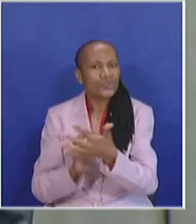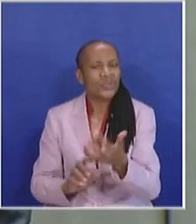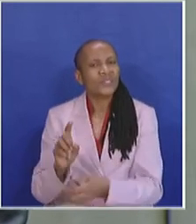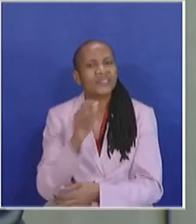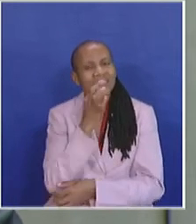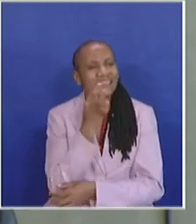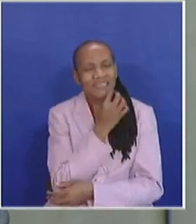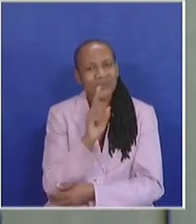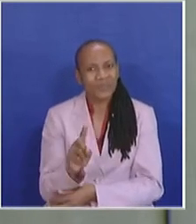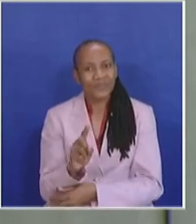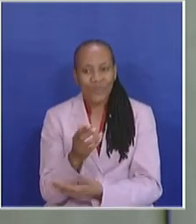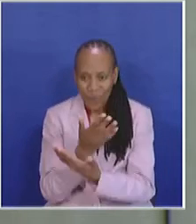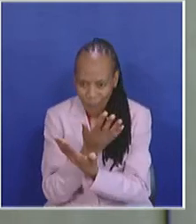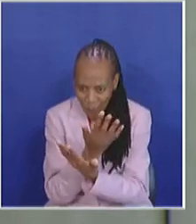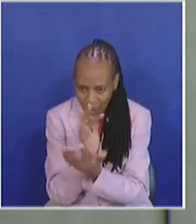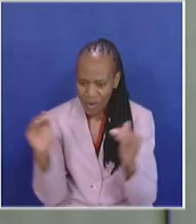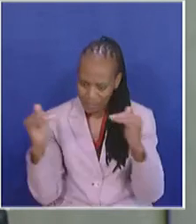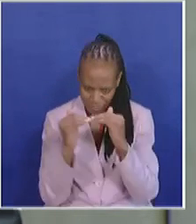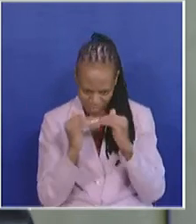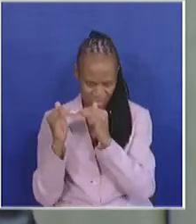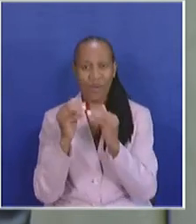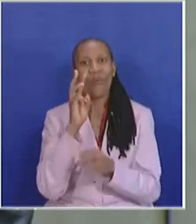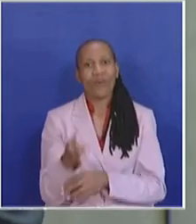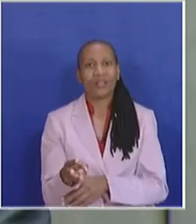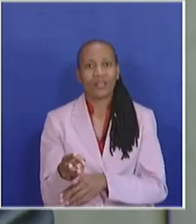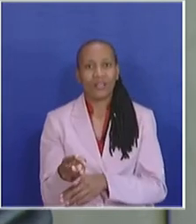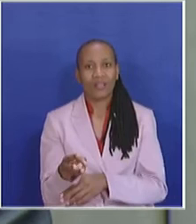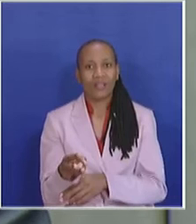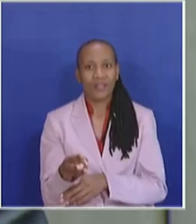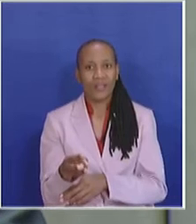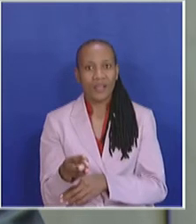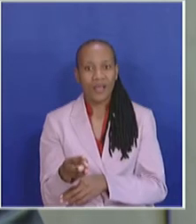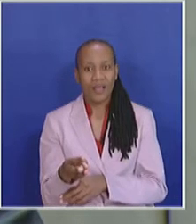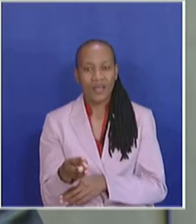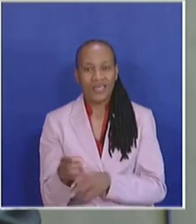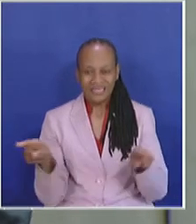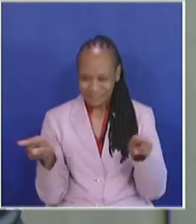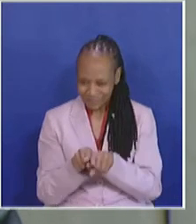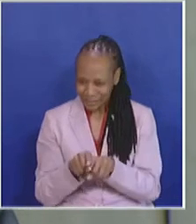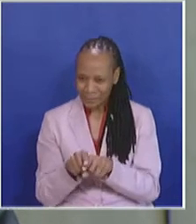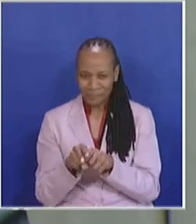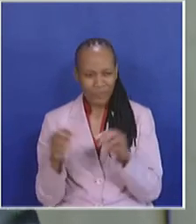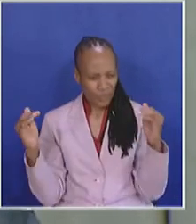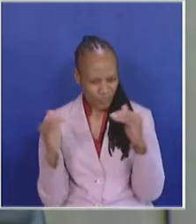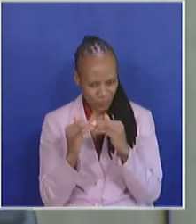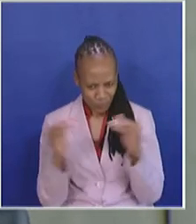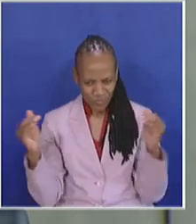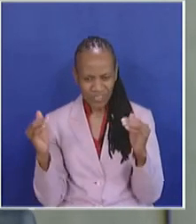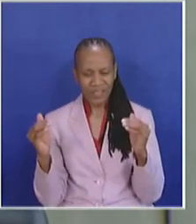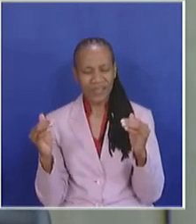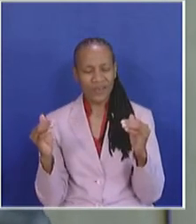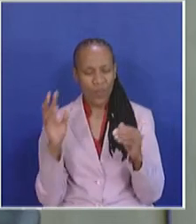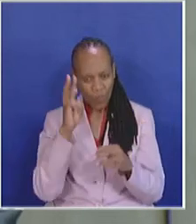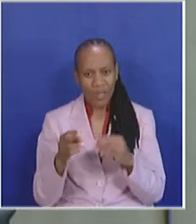that says all shall be treated fairly and the spirit of fairness shall exist. And I speak